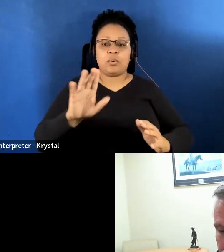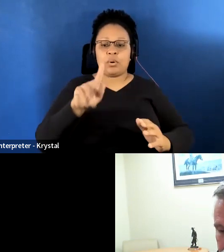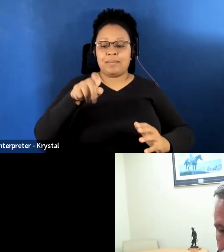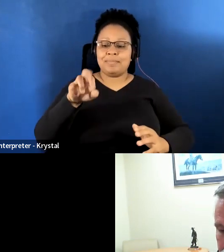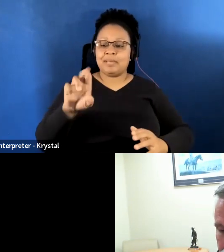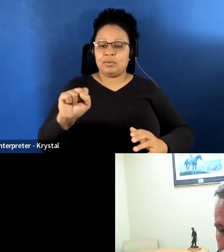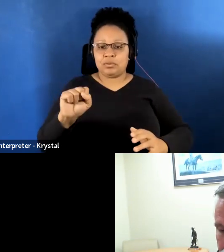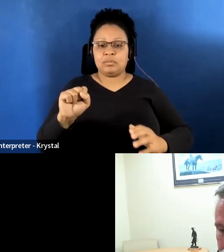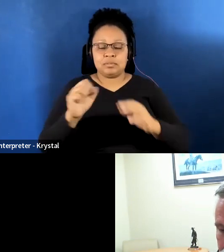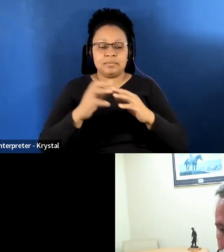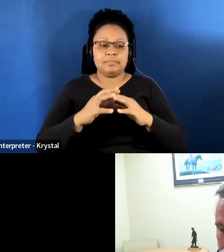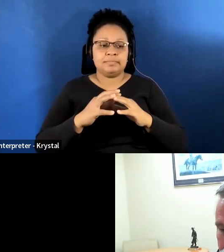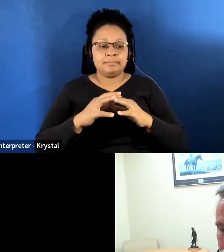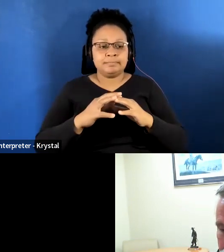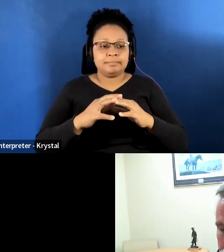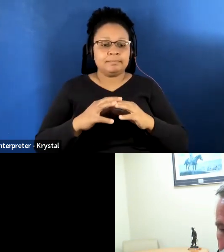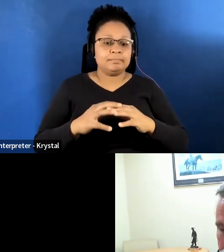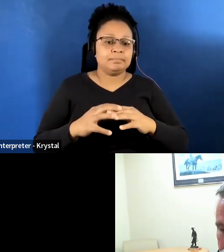peers for sure.